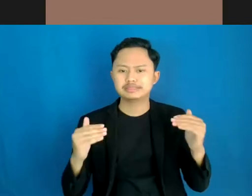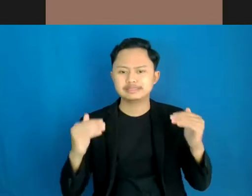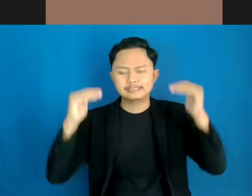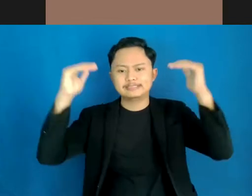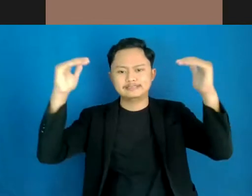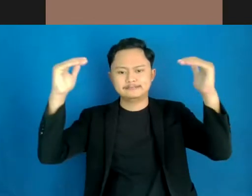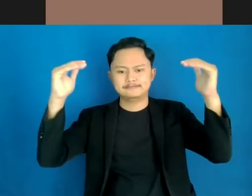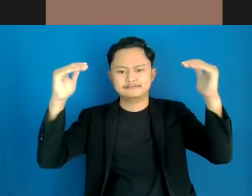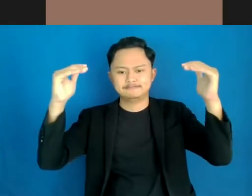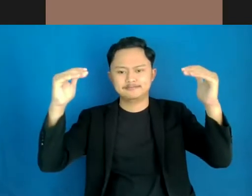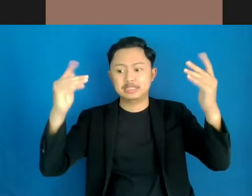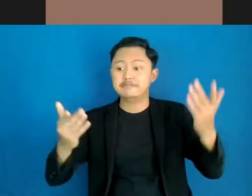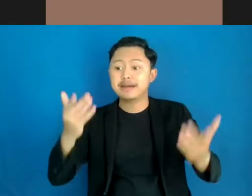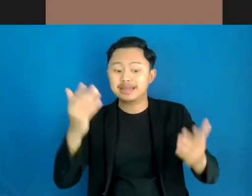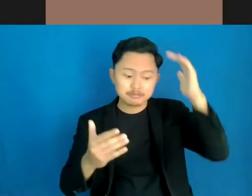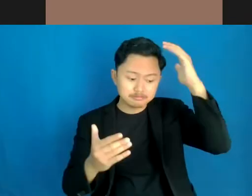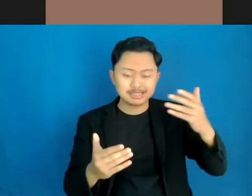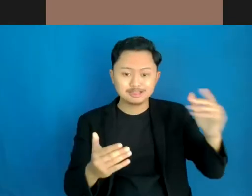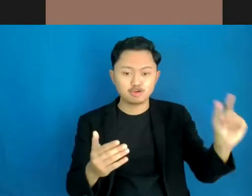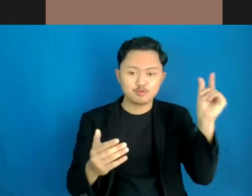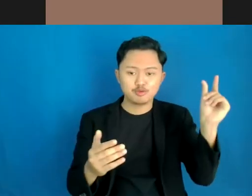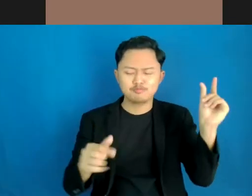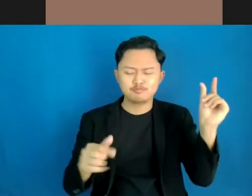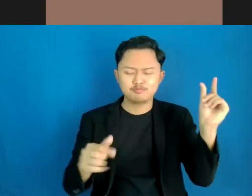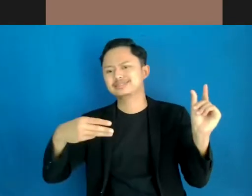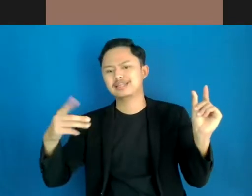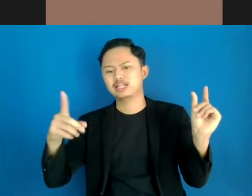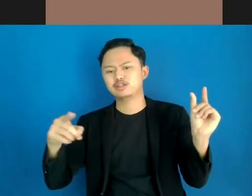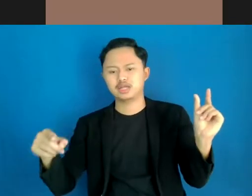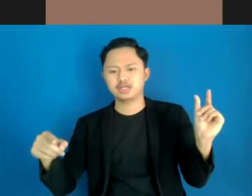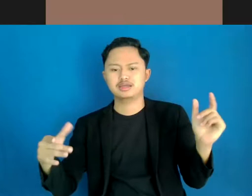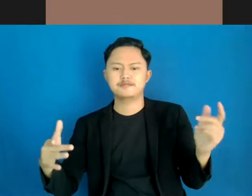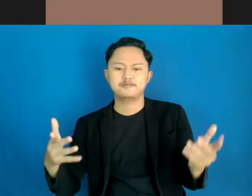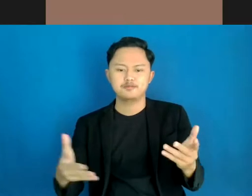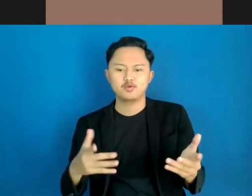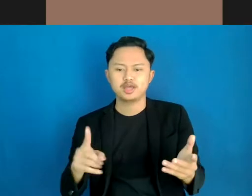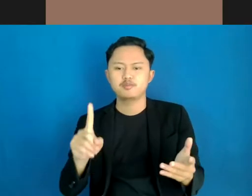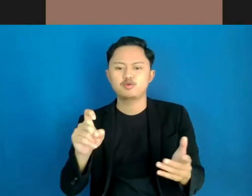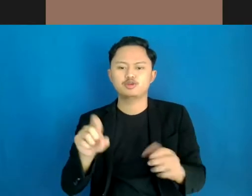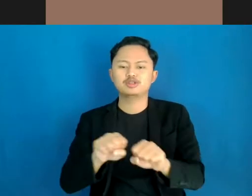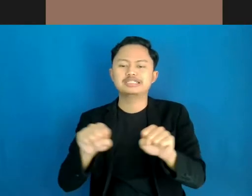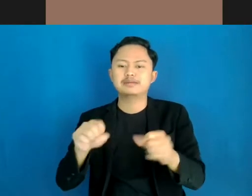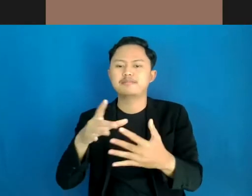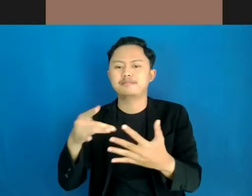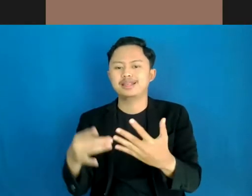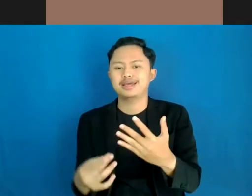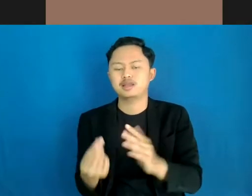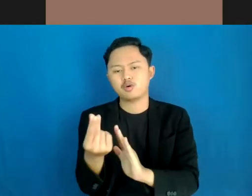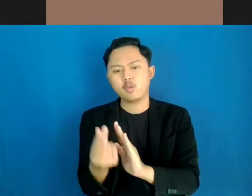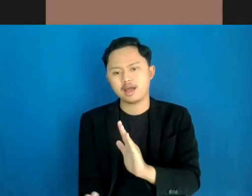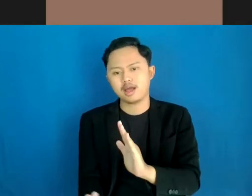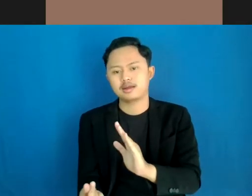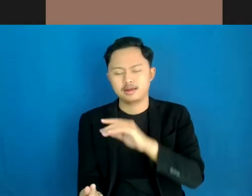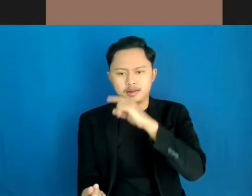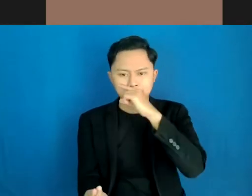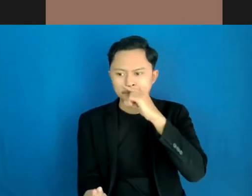thrice higher than the conventional buses, right? So yeah, they need to have like a sort of financing options